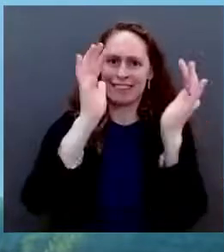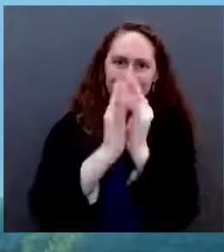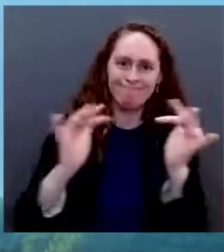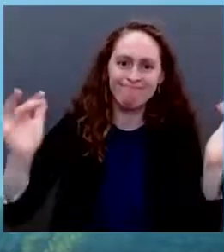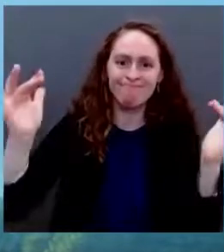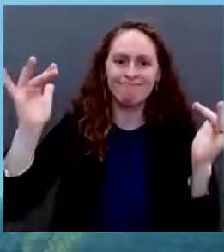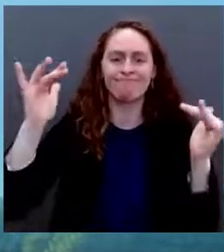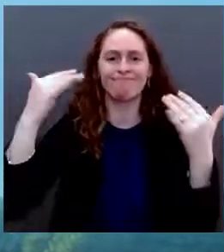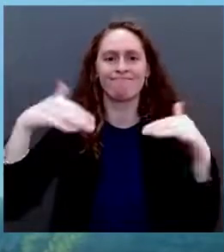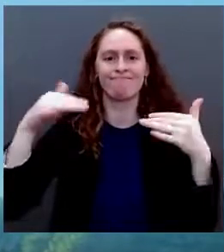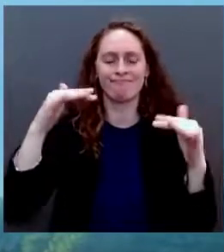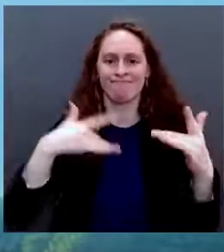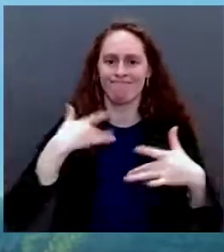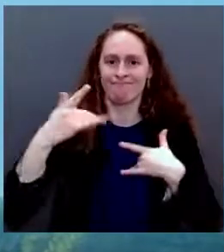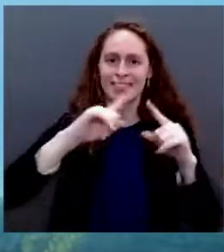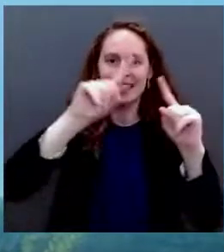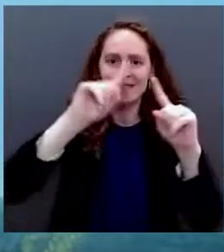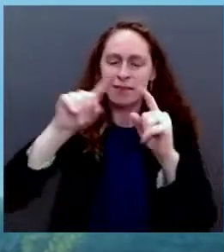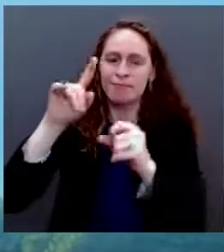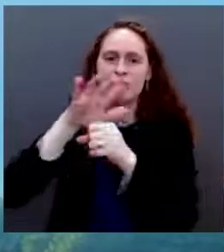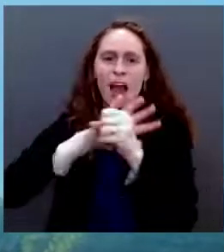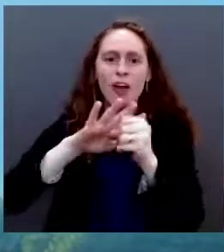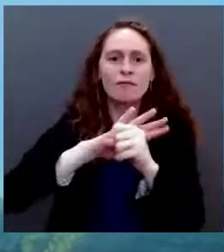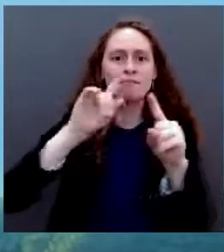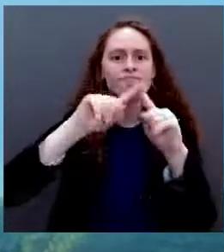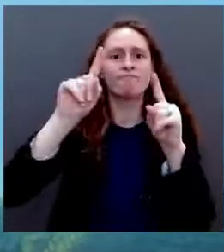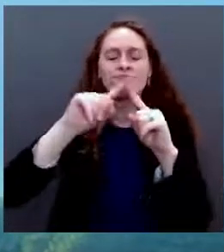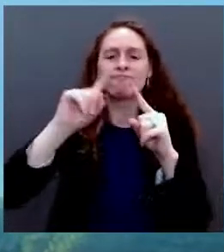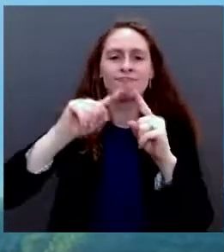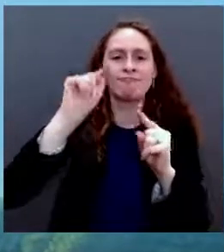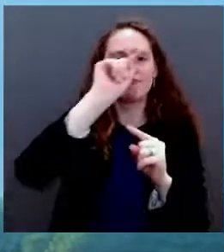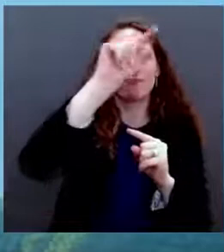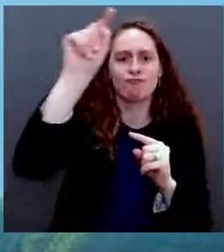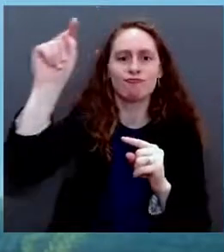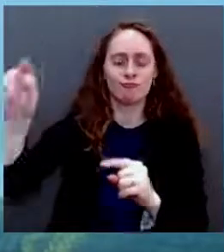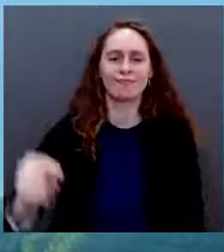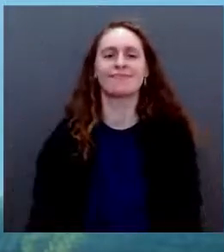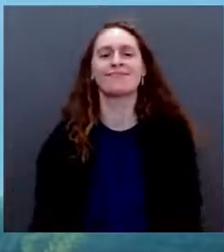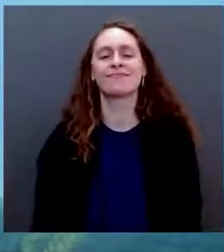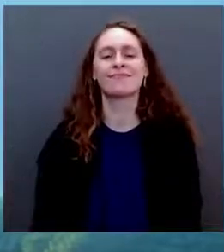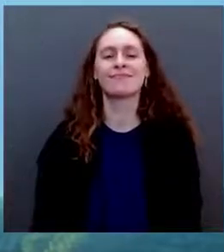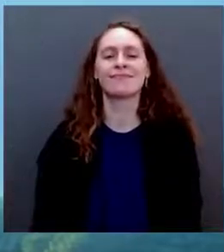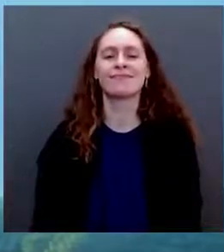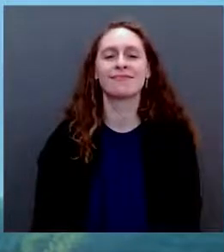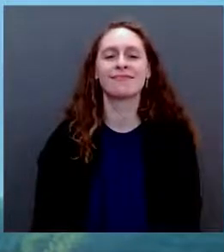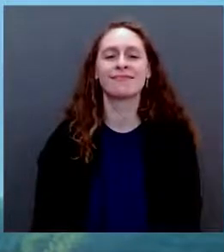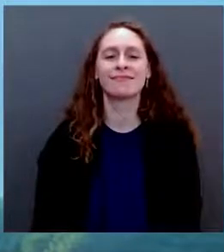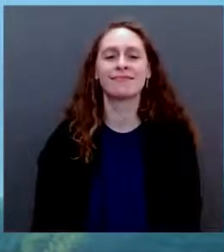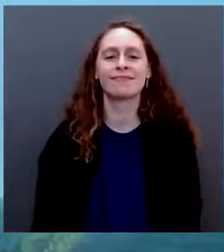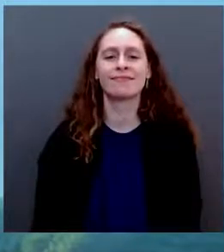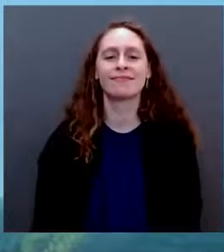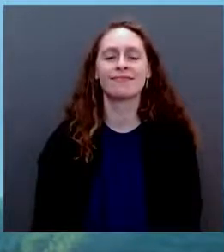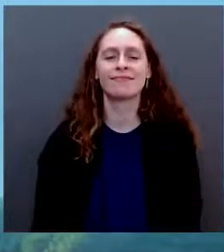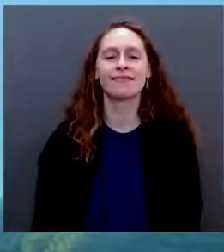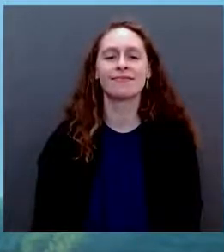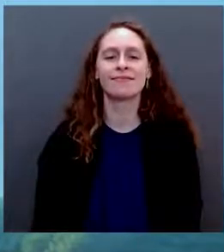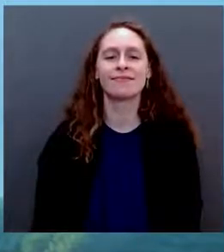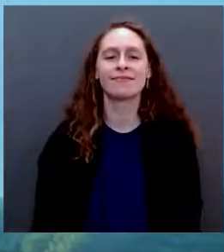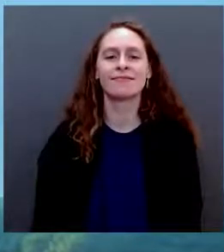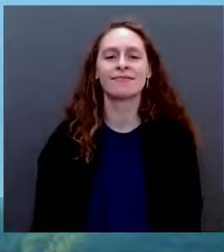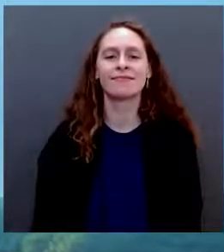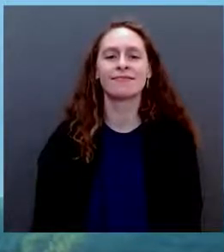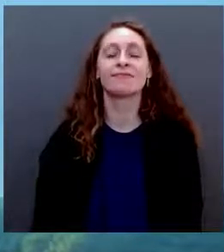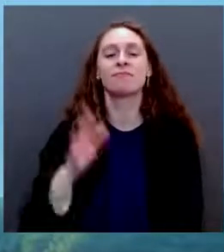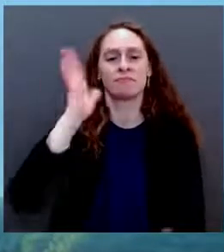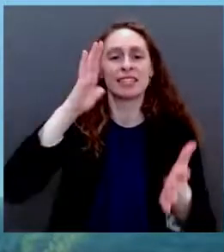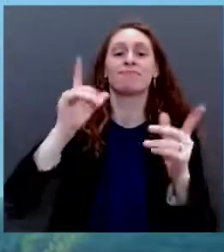here with Scott Blubaugh, who is the president of the Oklahoma Farmers Union and operates a cattle